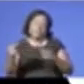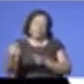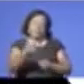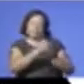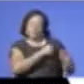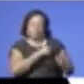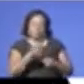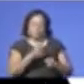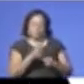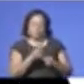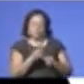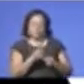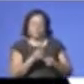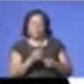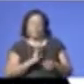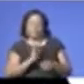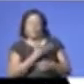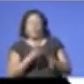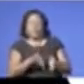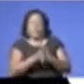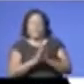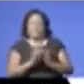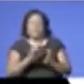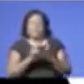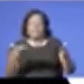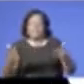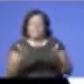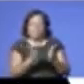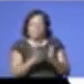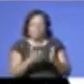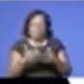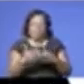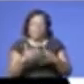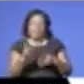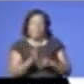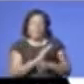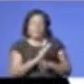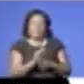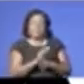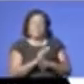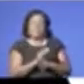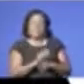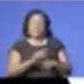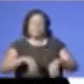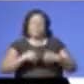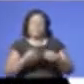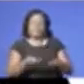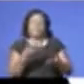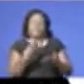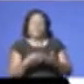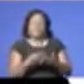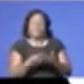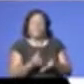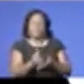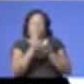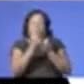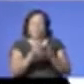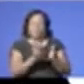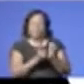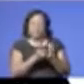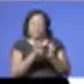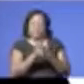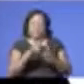improve commuting. We ask that our small business sector be afforded grants that were requested to develop the local